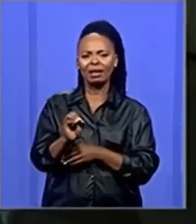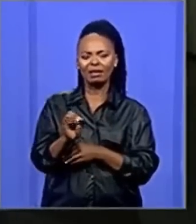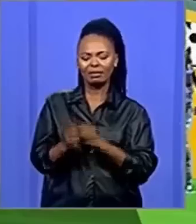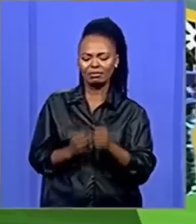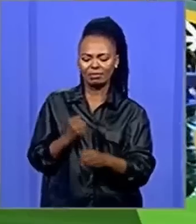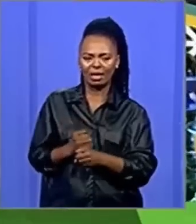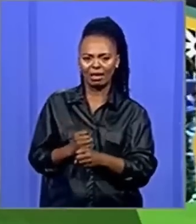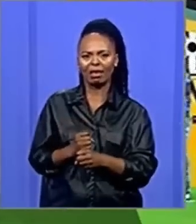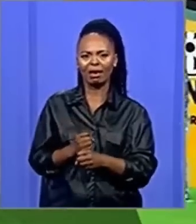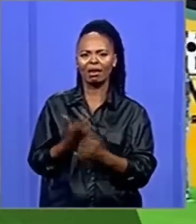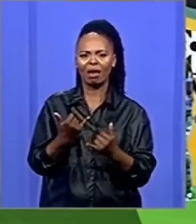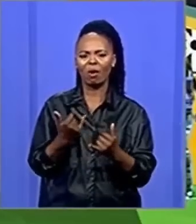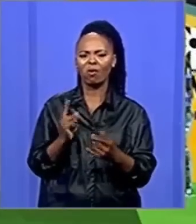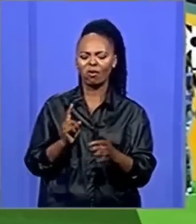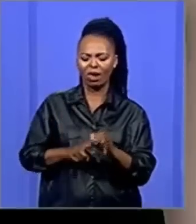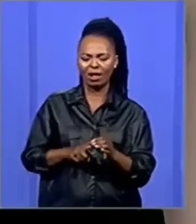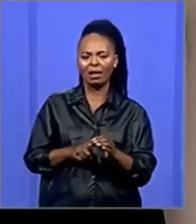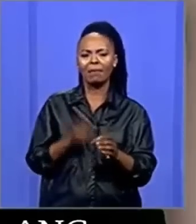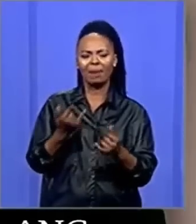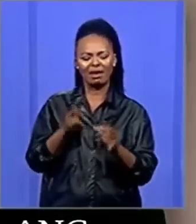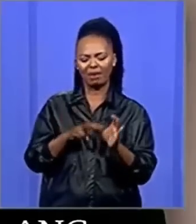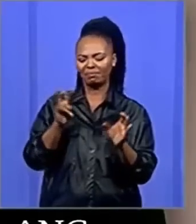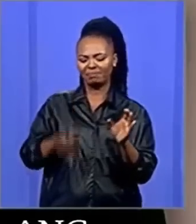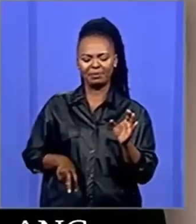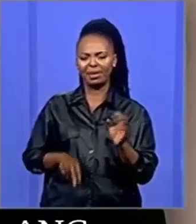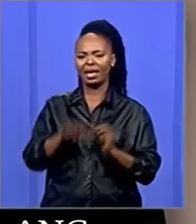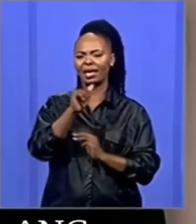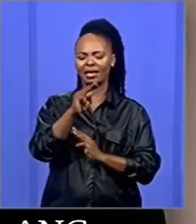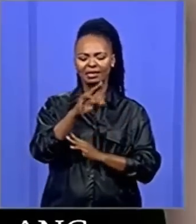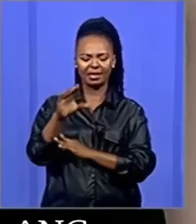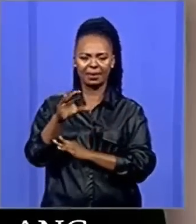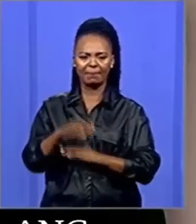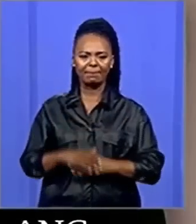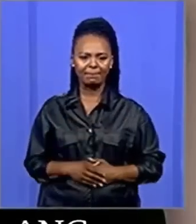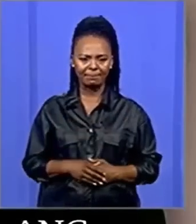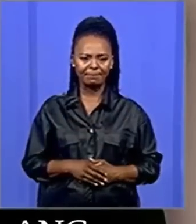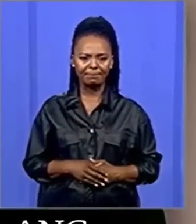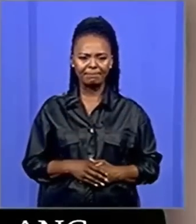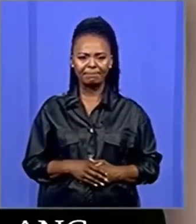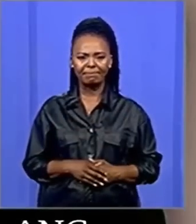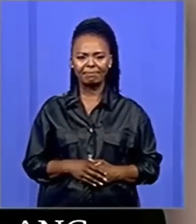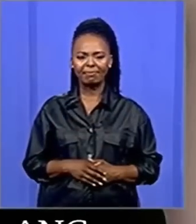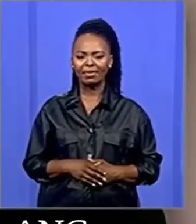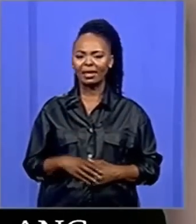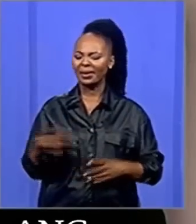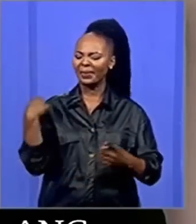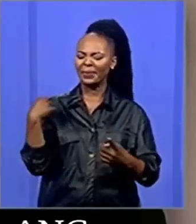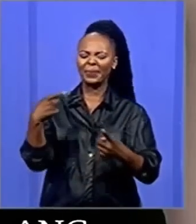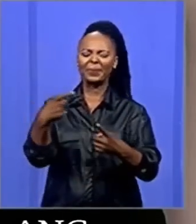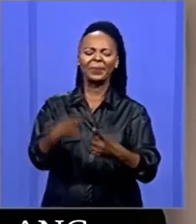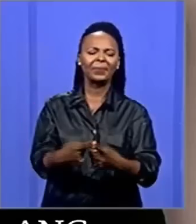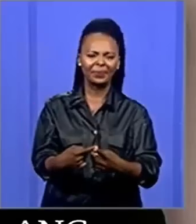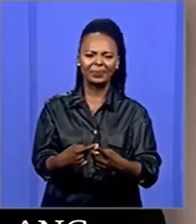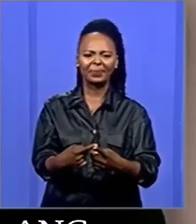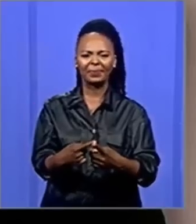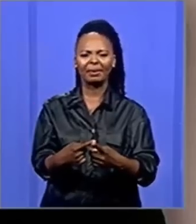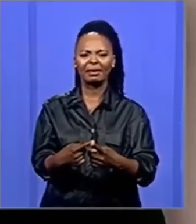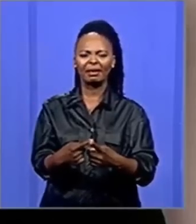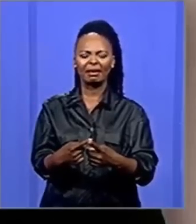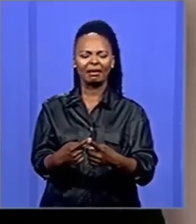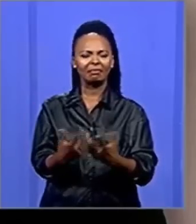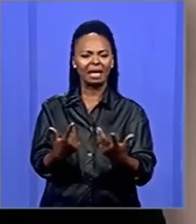ho se ho fapane le o a o lwanetseng. It's been a bit difficult. It's not